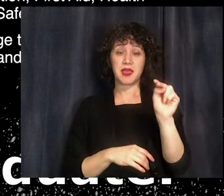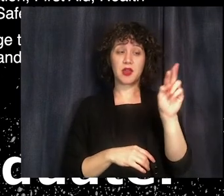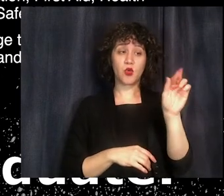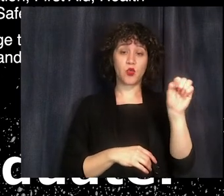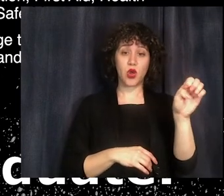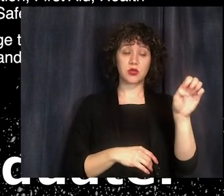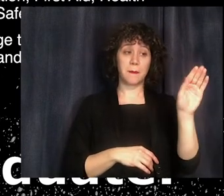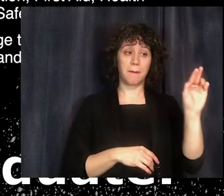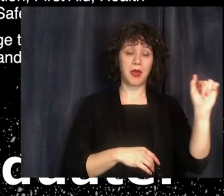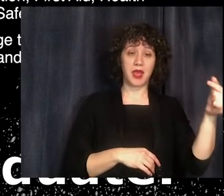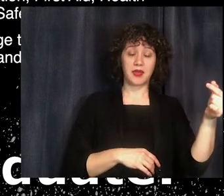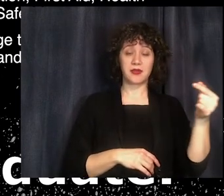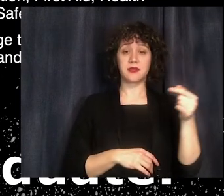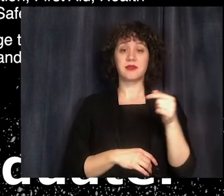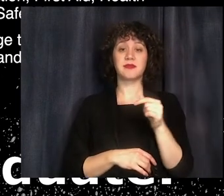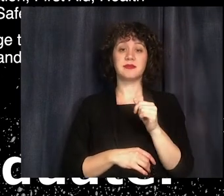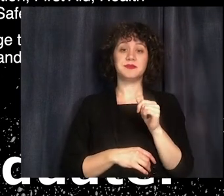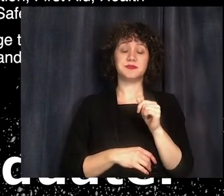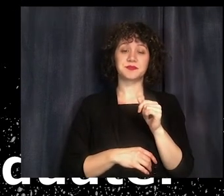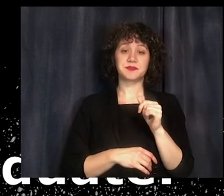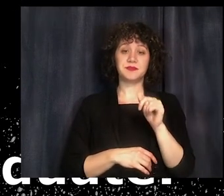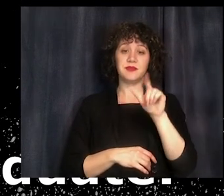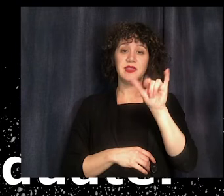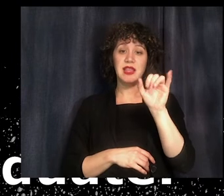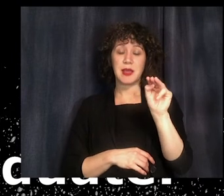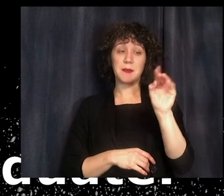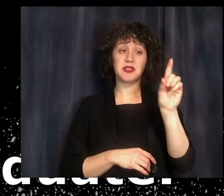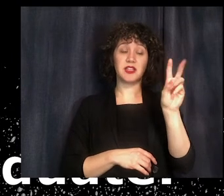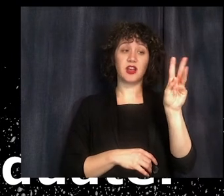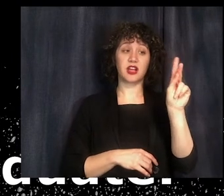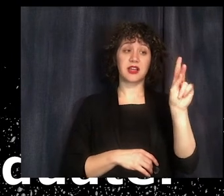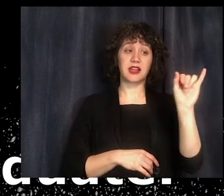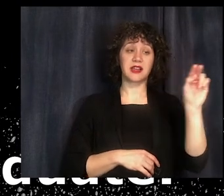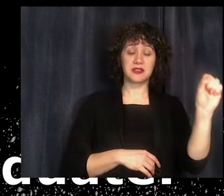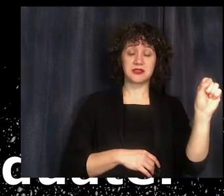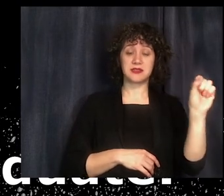Megan Rose Bang. Liam Dawkins.